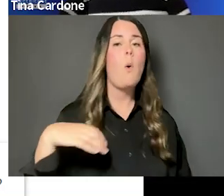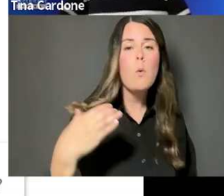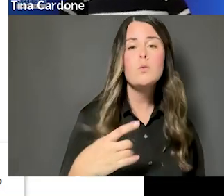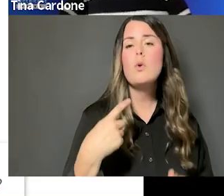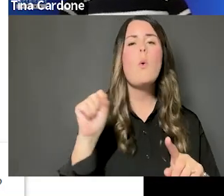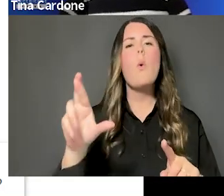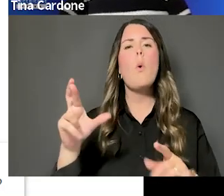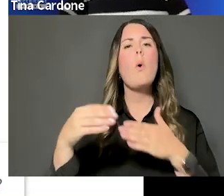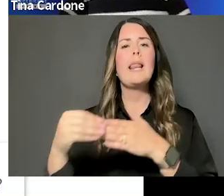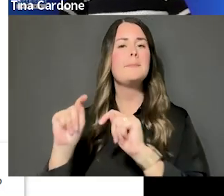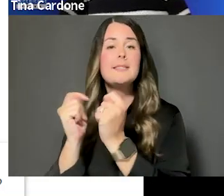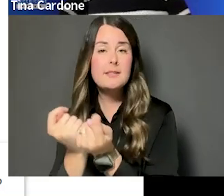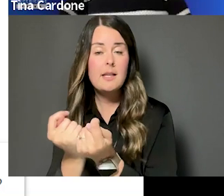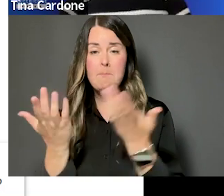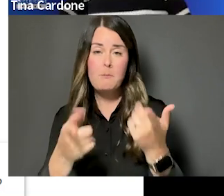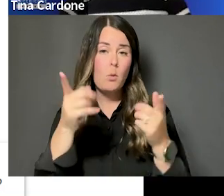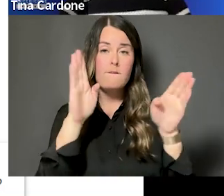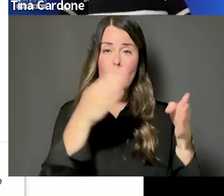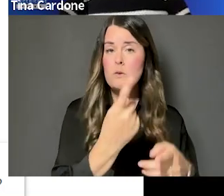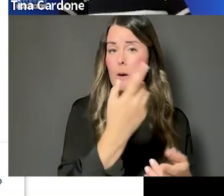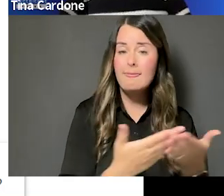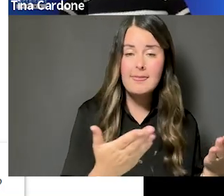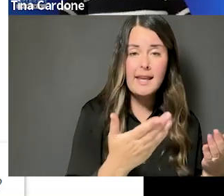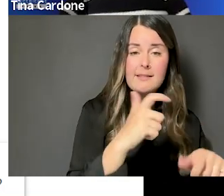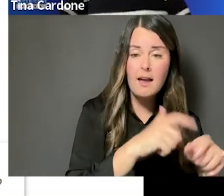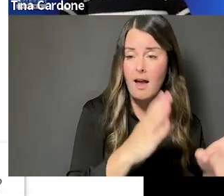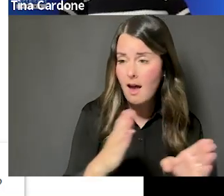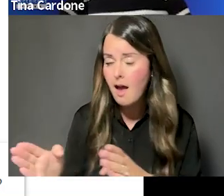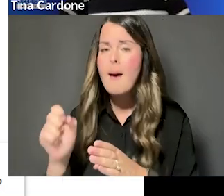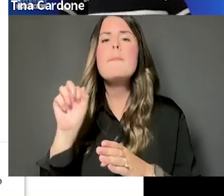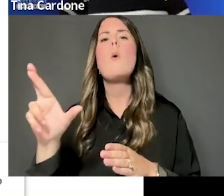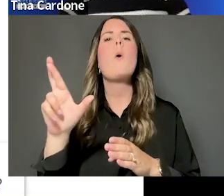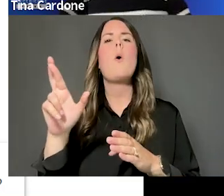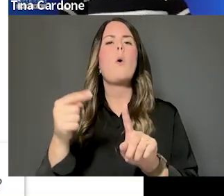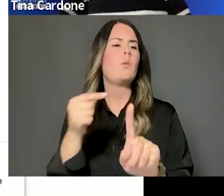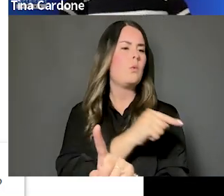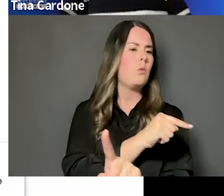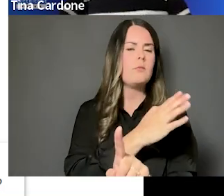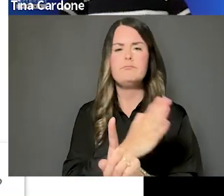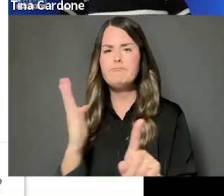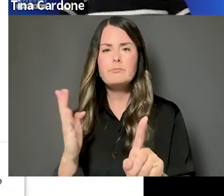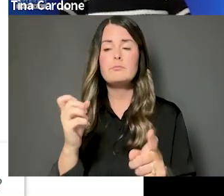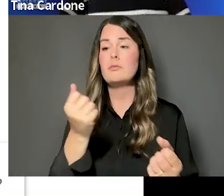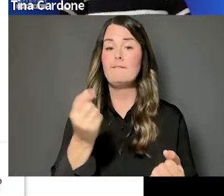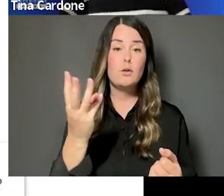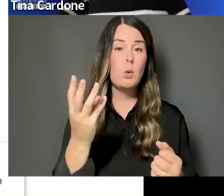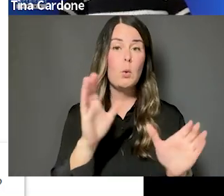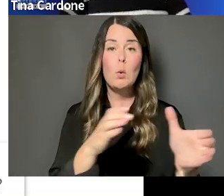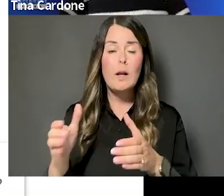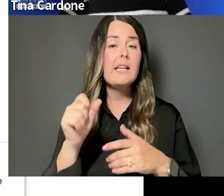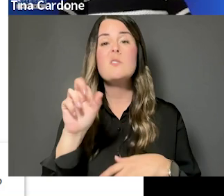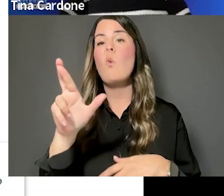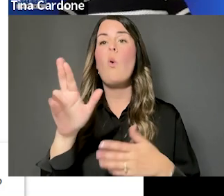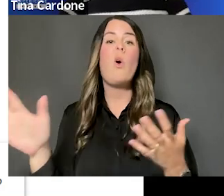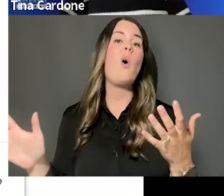communities, coaches, or leadership teams. You might focus on one theme at a time or return to them across a unit, several units, or